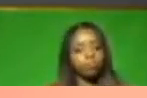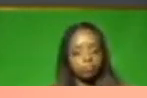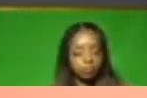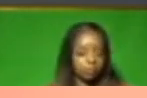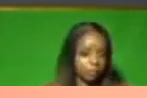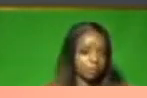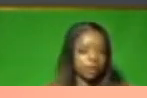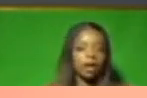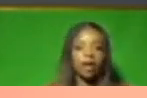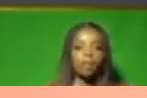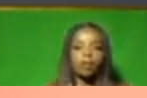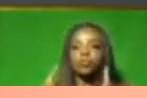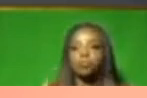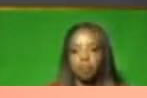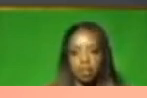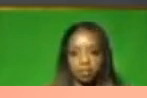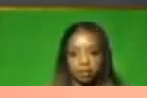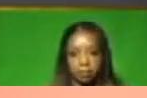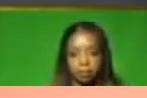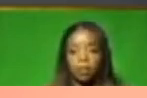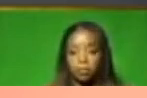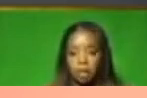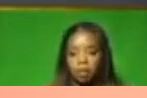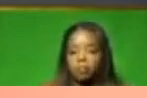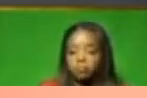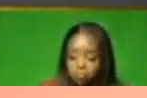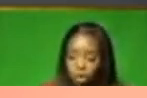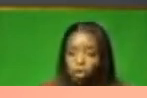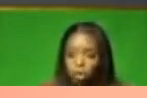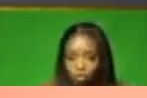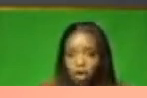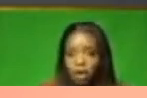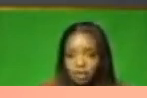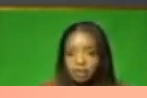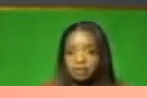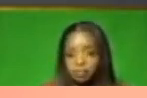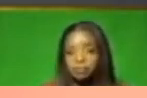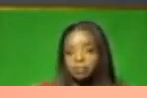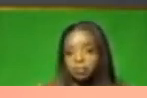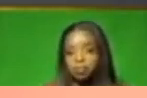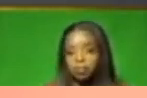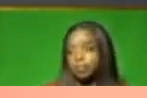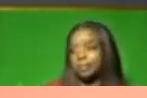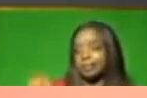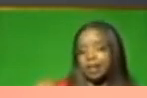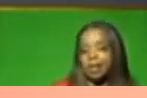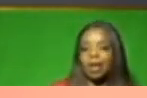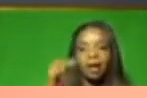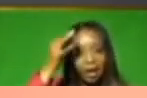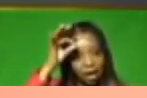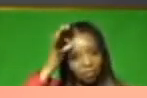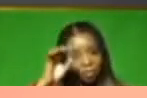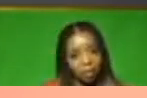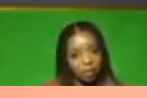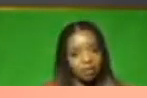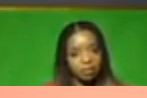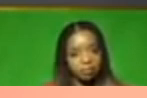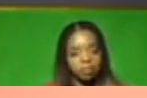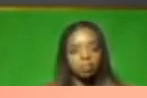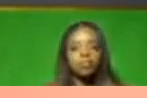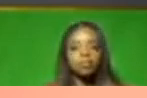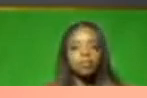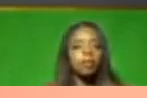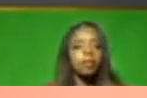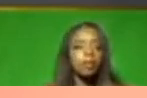Significant progress was made during the 6th administration in implementing reforms to enable